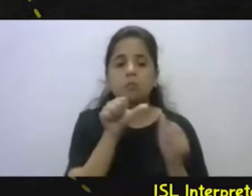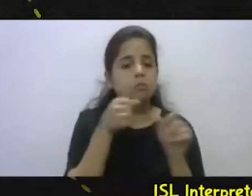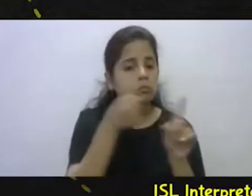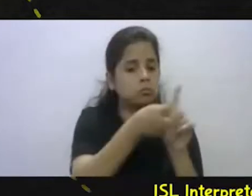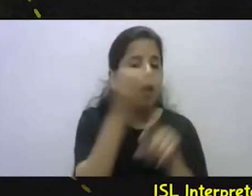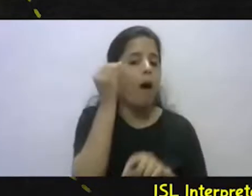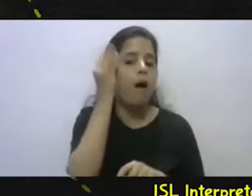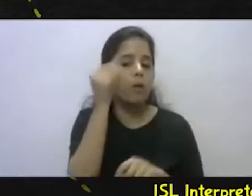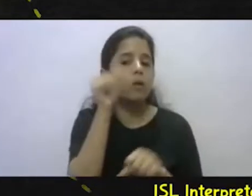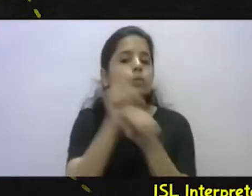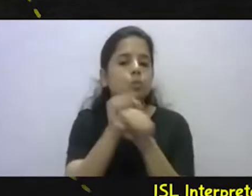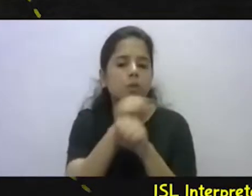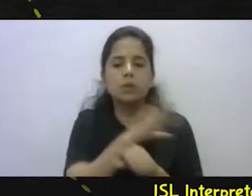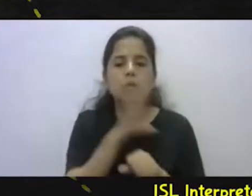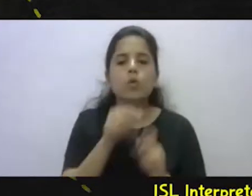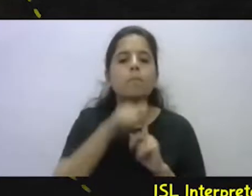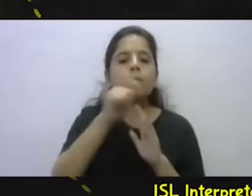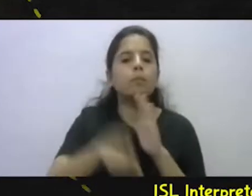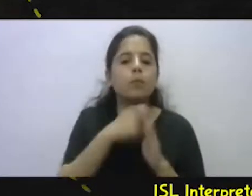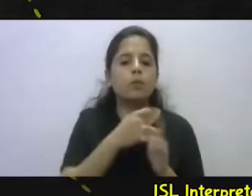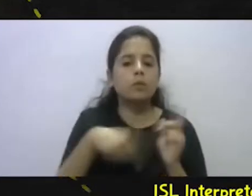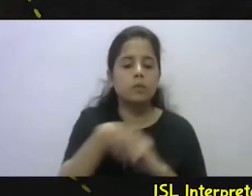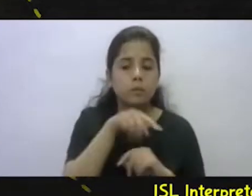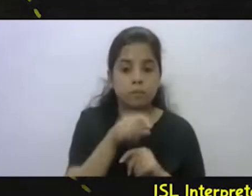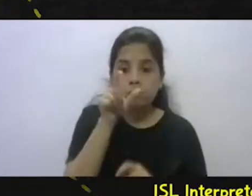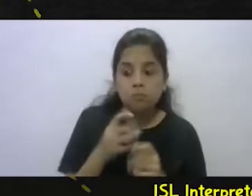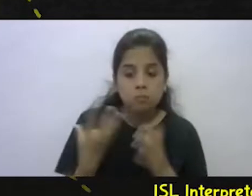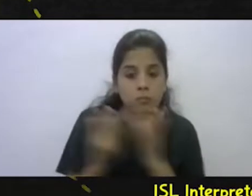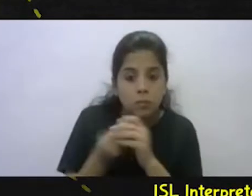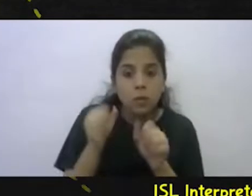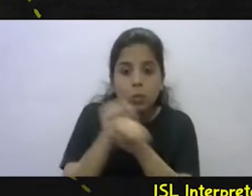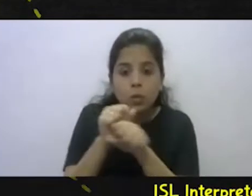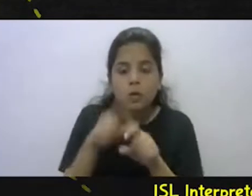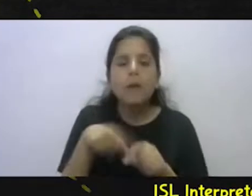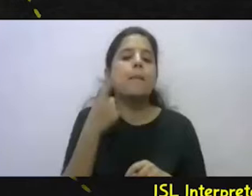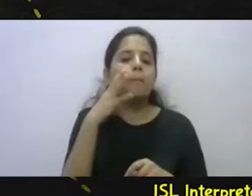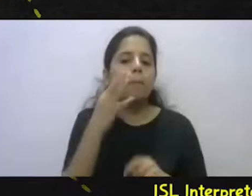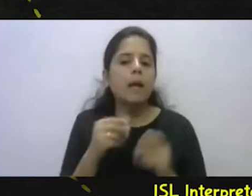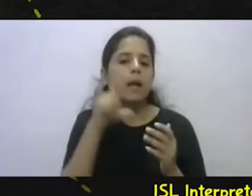awareness. Our main project is State of the Union, which is found at